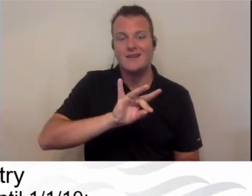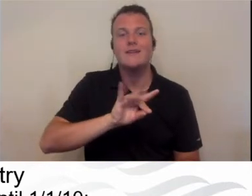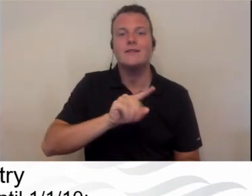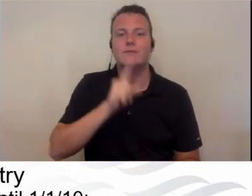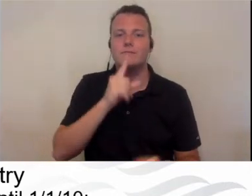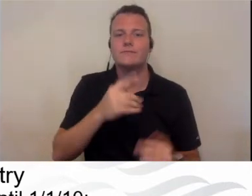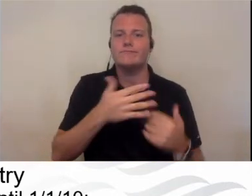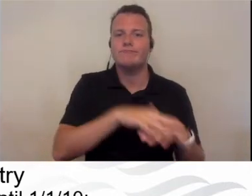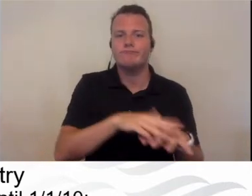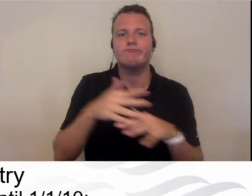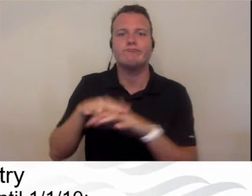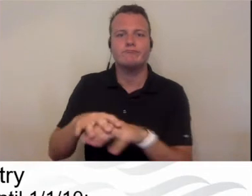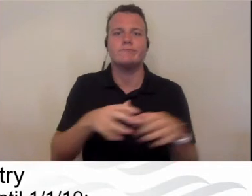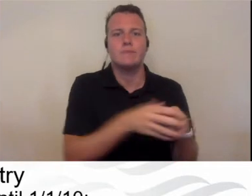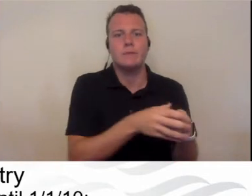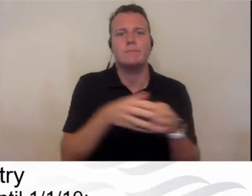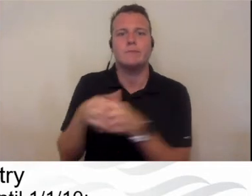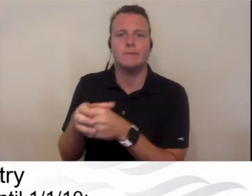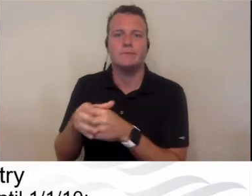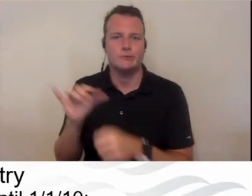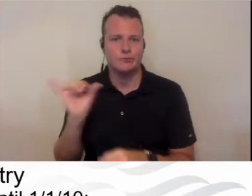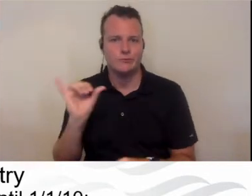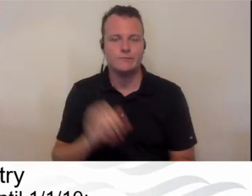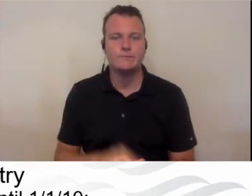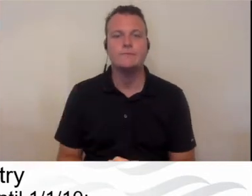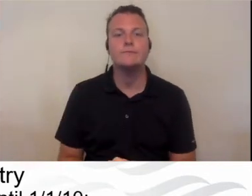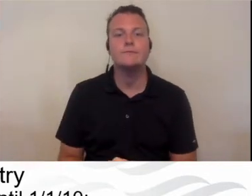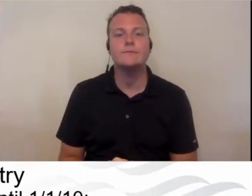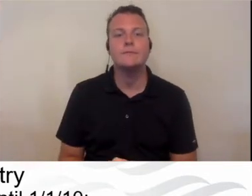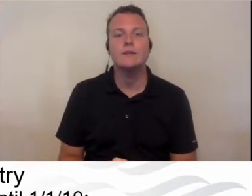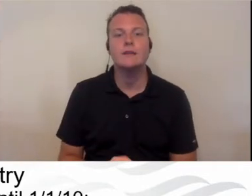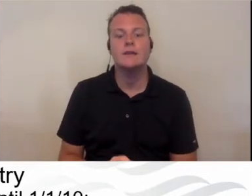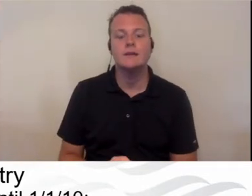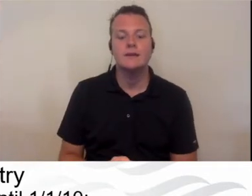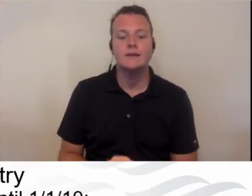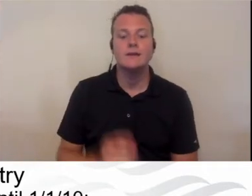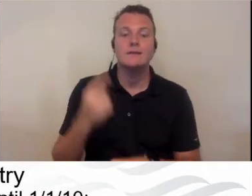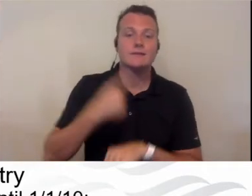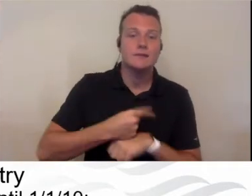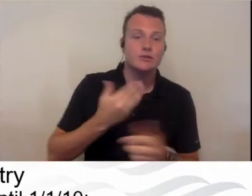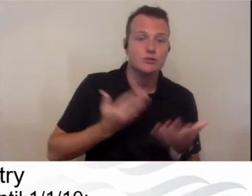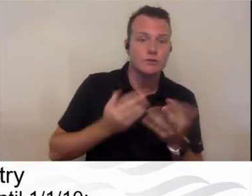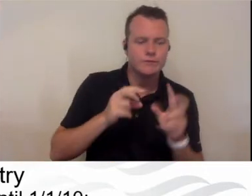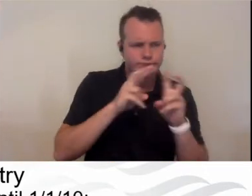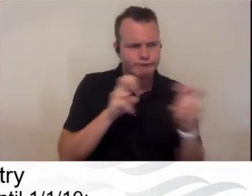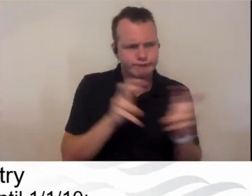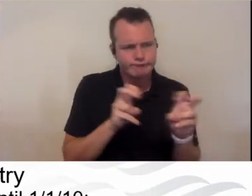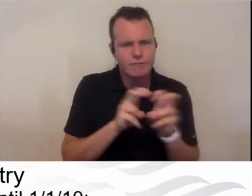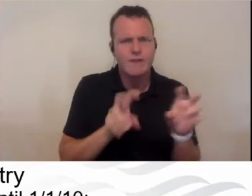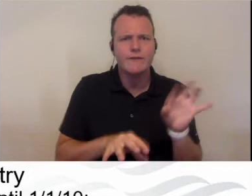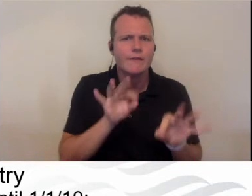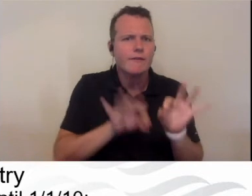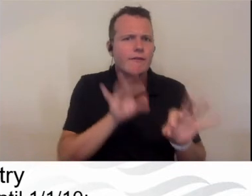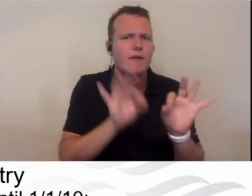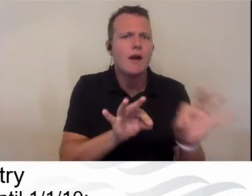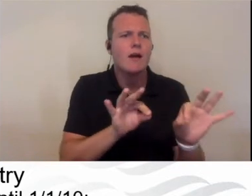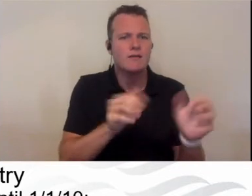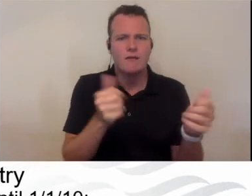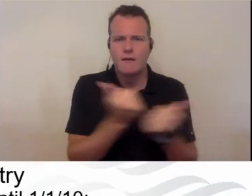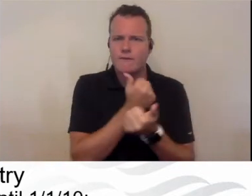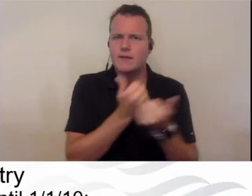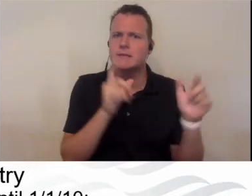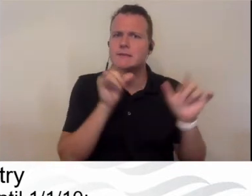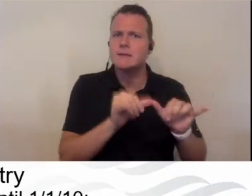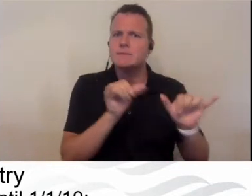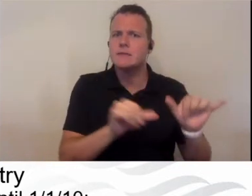together too. And then because they looked again at dates of service and saw that all these things were done on the same date